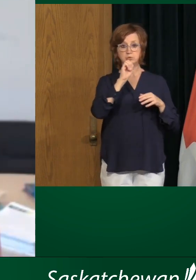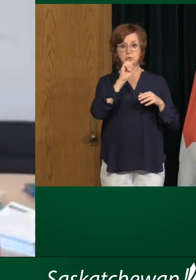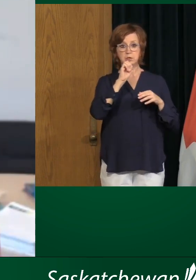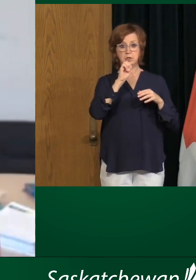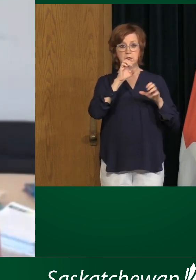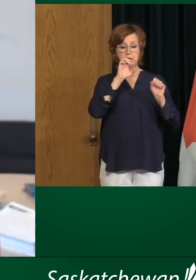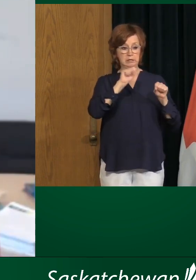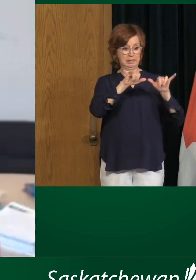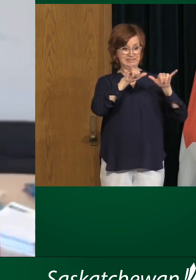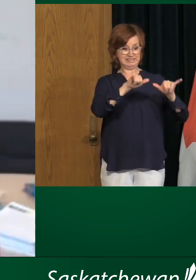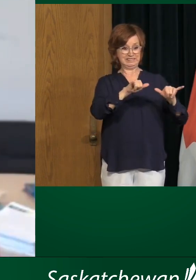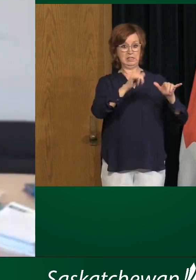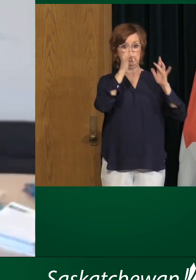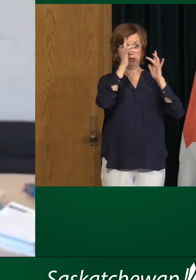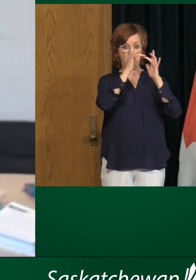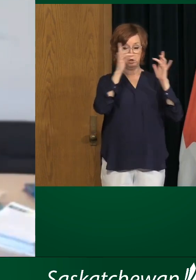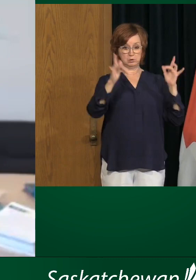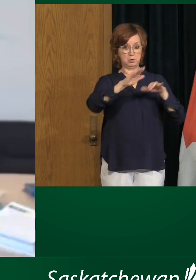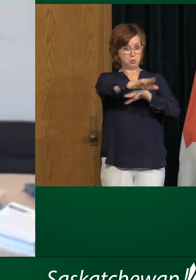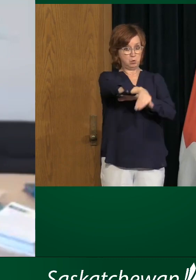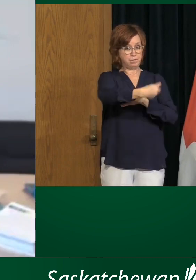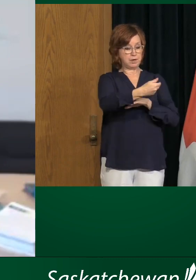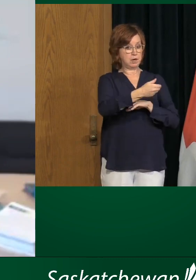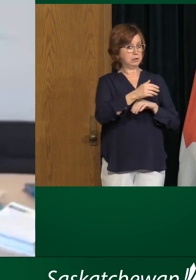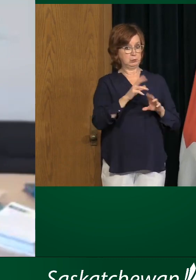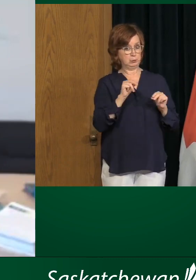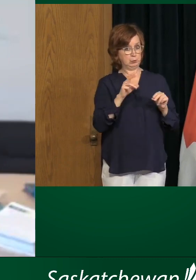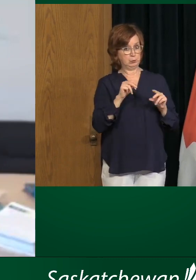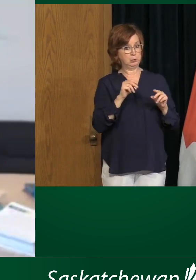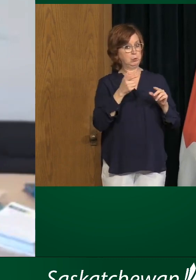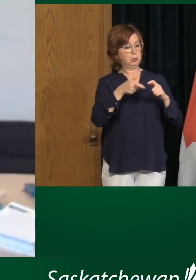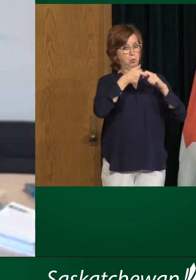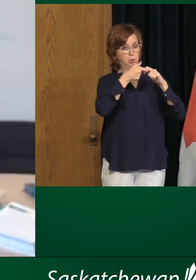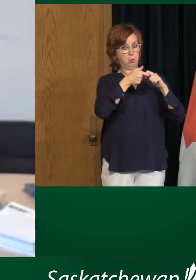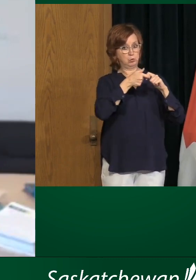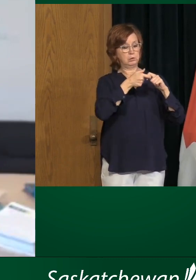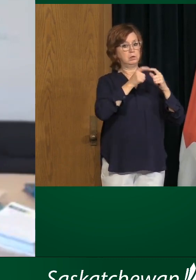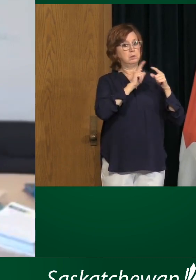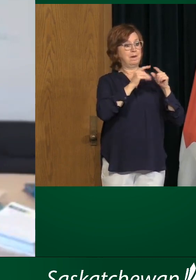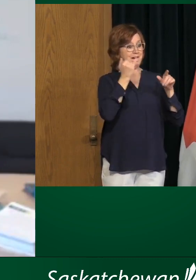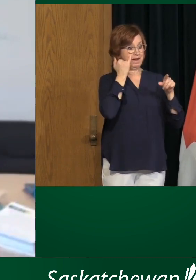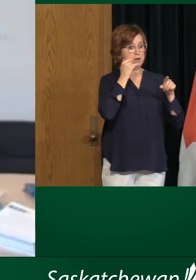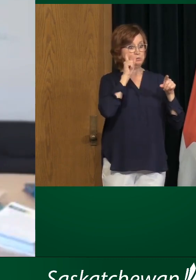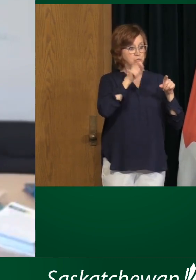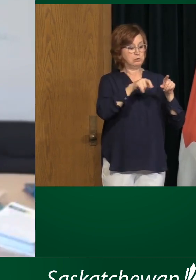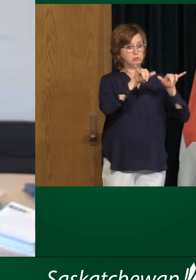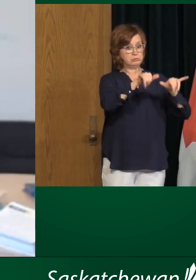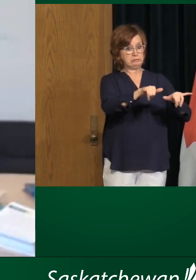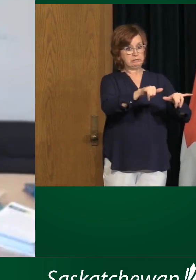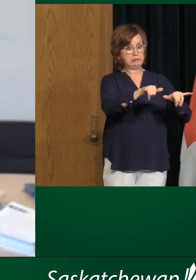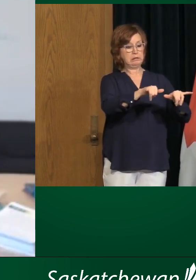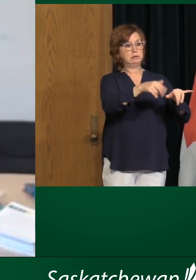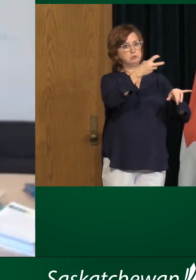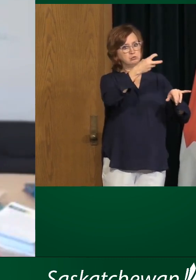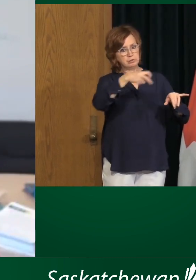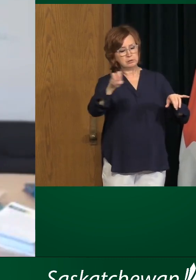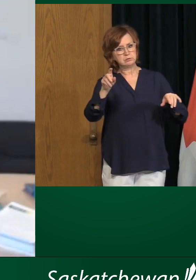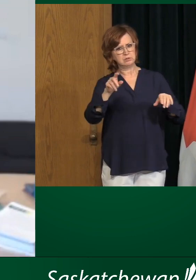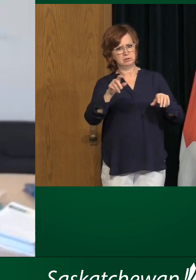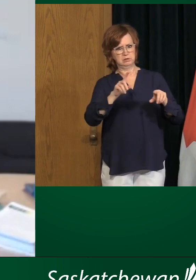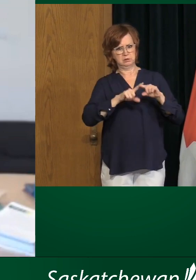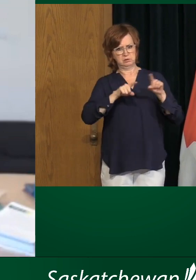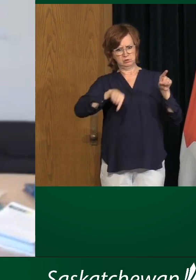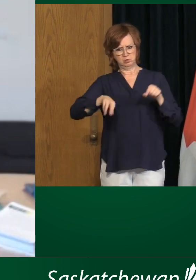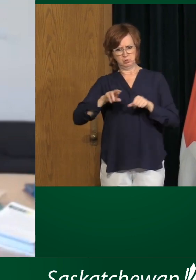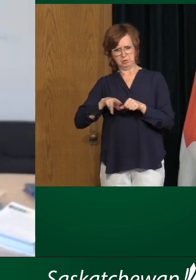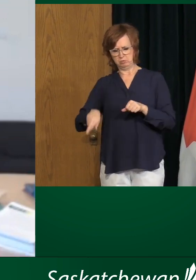presenting that needs admission would be transferred to local hospitals, most likely, North Battleford, Meadow Lake. But as a